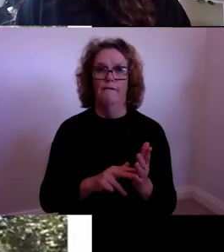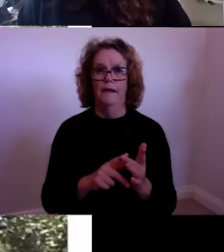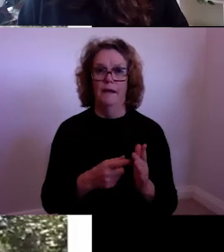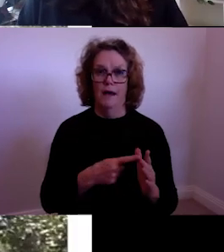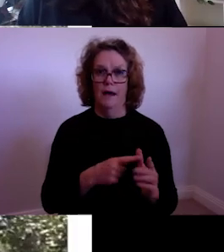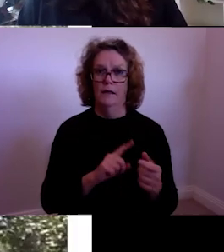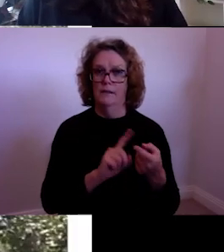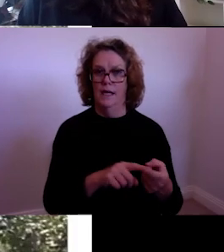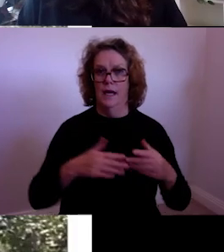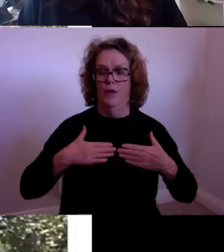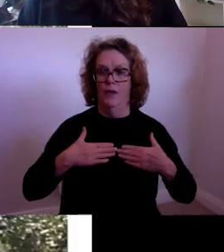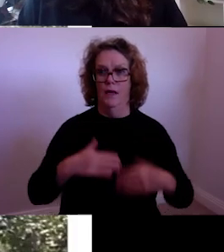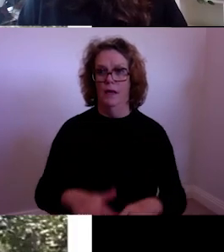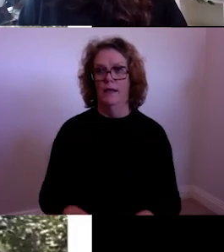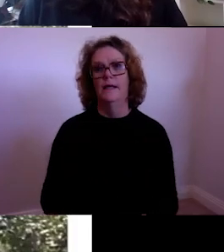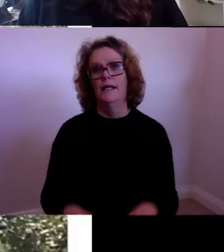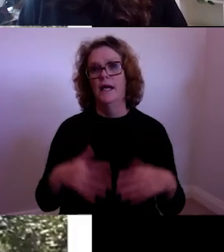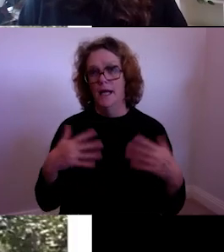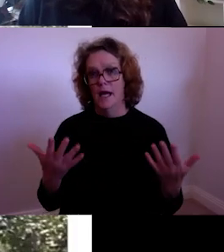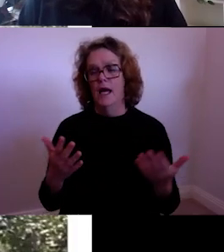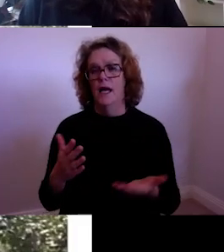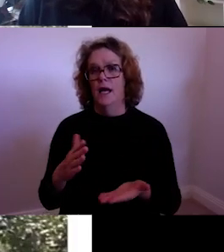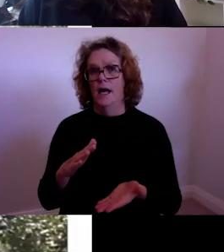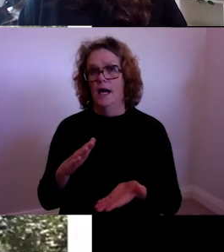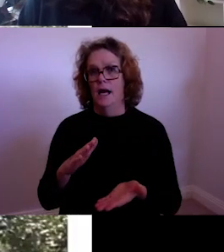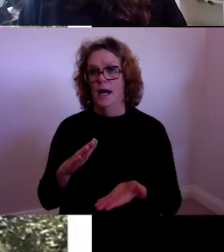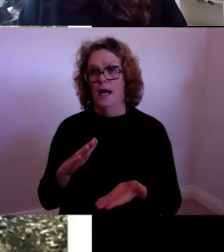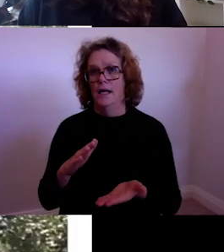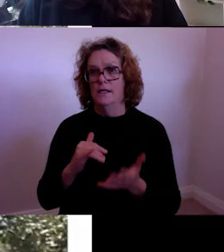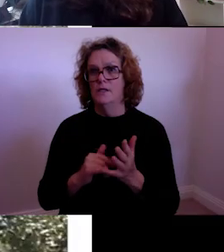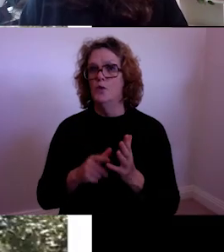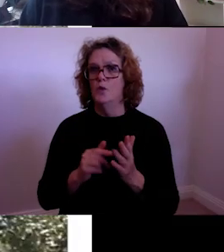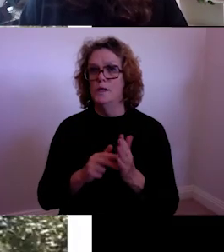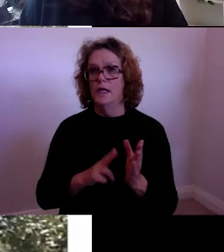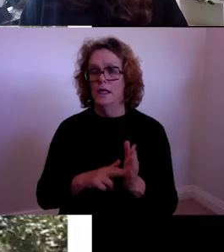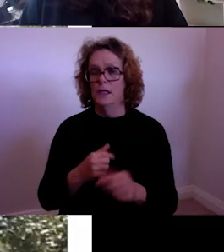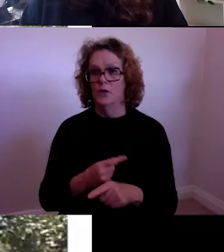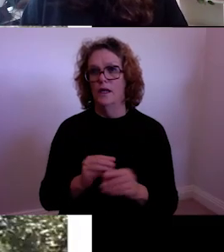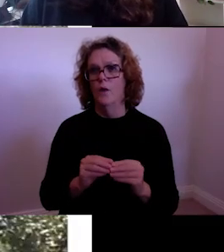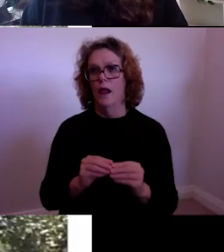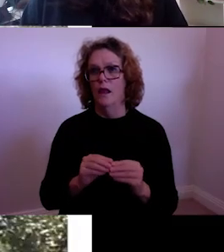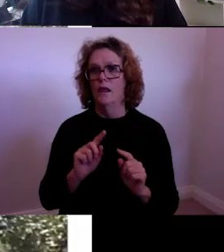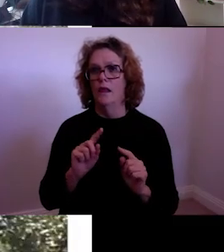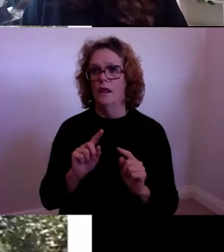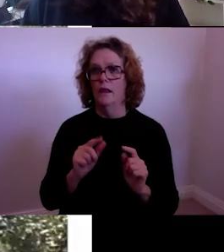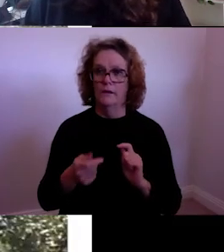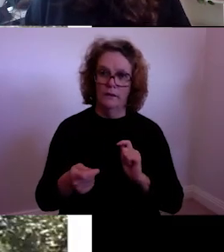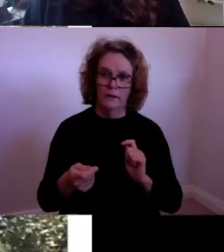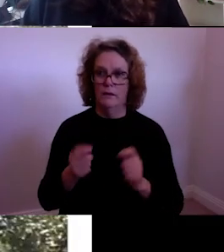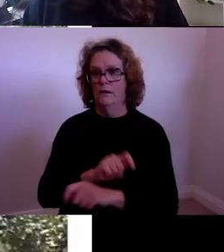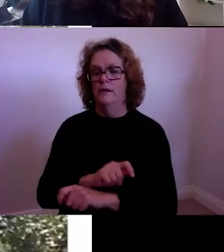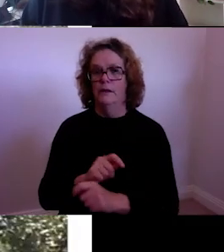benefits. Um, I think we definitely had more trips to ED.